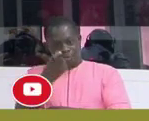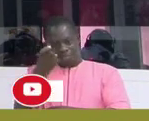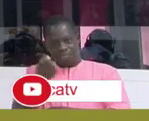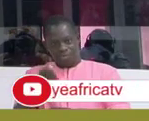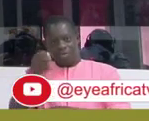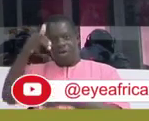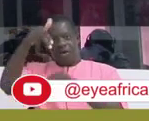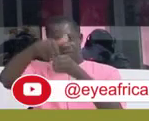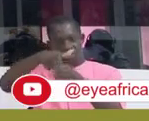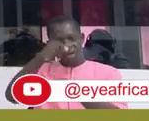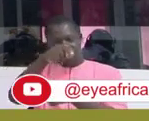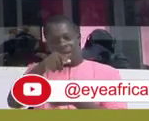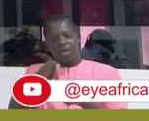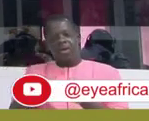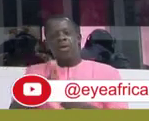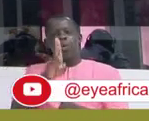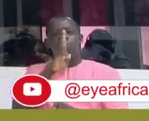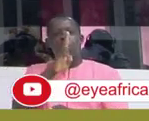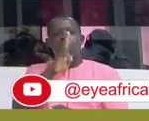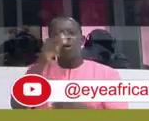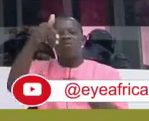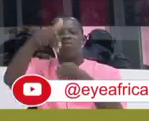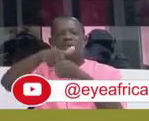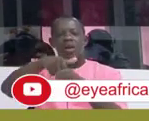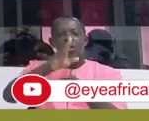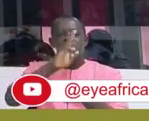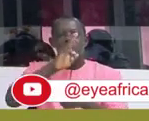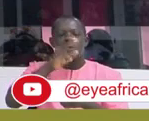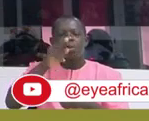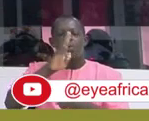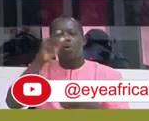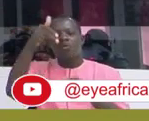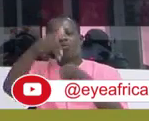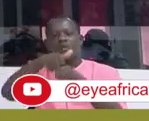said to him, "And you too, you steal gas